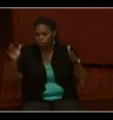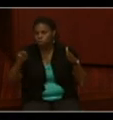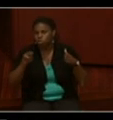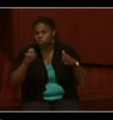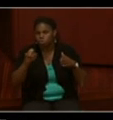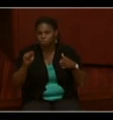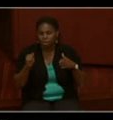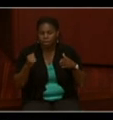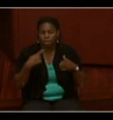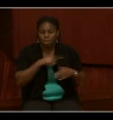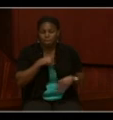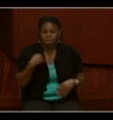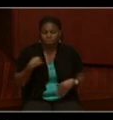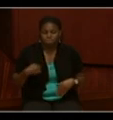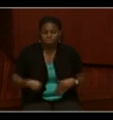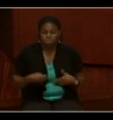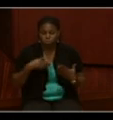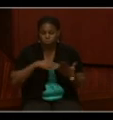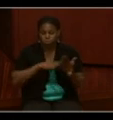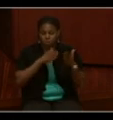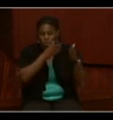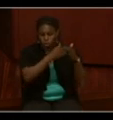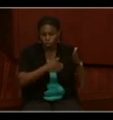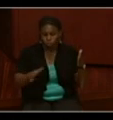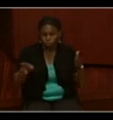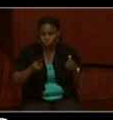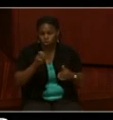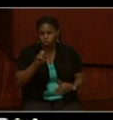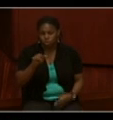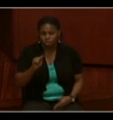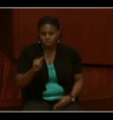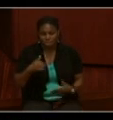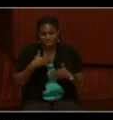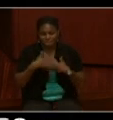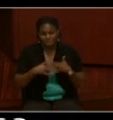a Chinese presence across the U.S. Next slide, please.